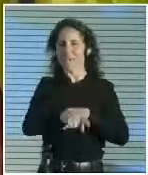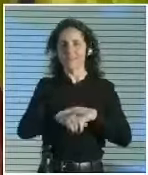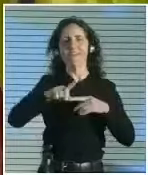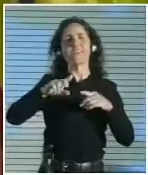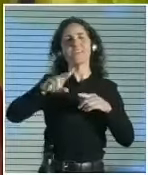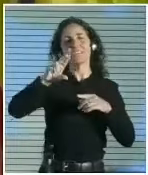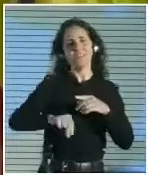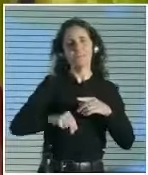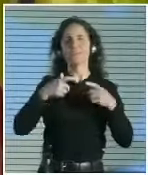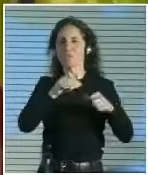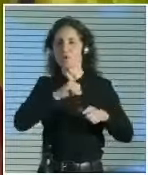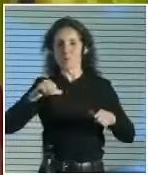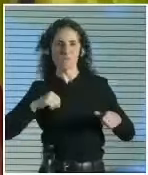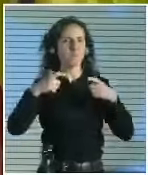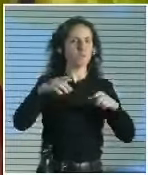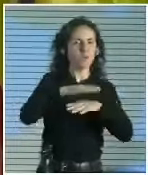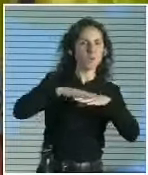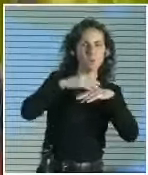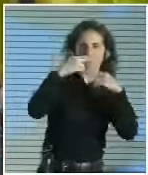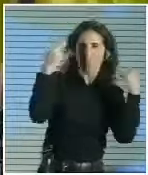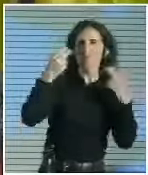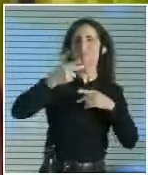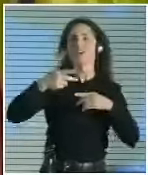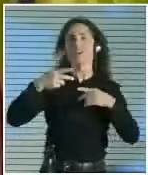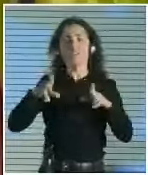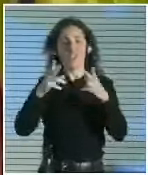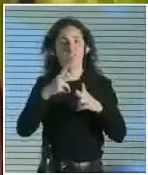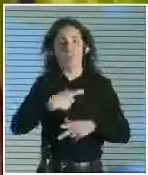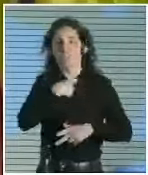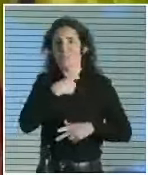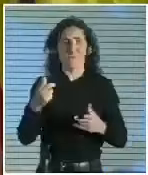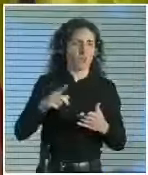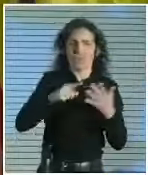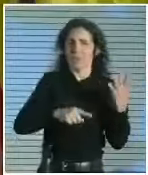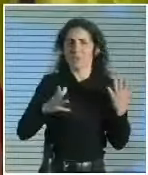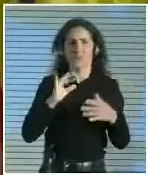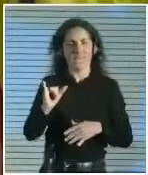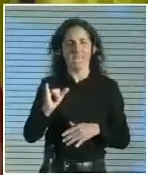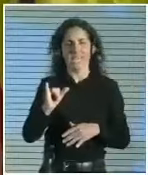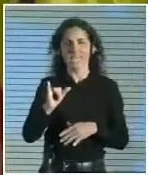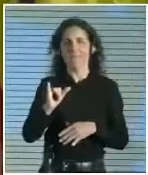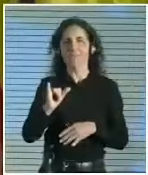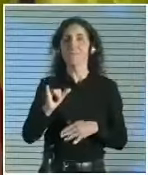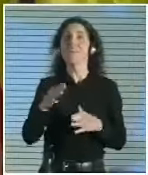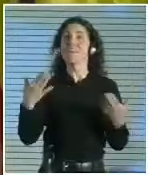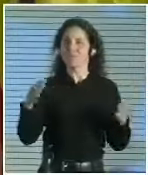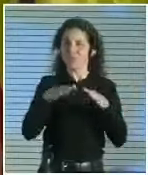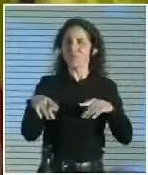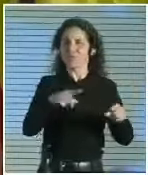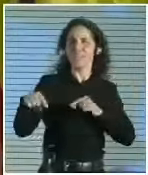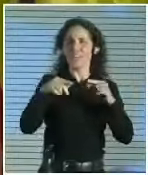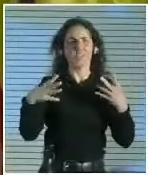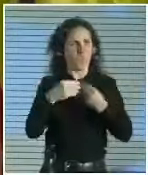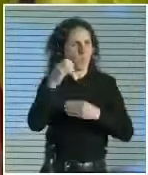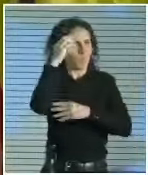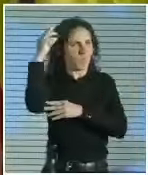civil society. So we are a diverse panel, so to speak. Diverse, but we